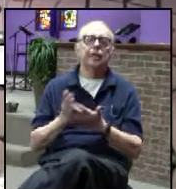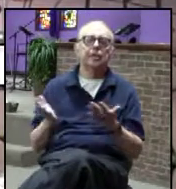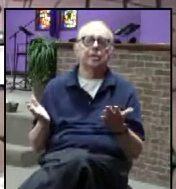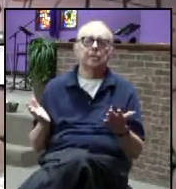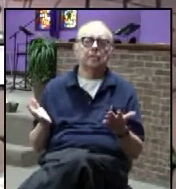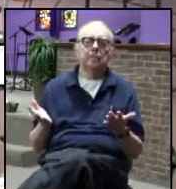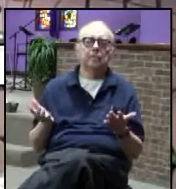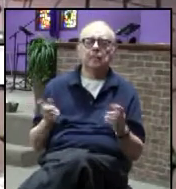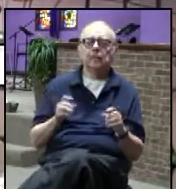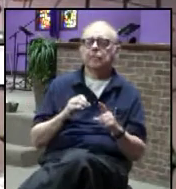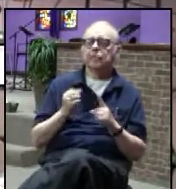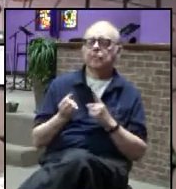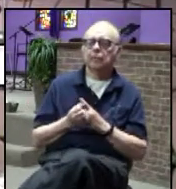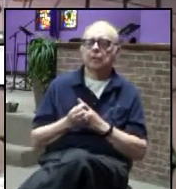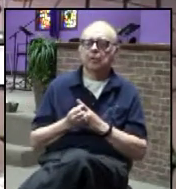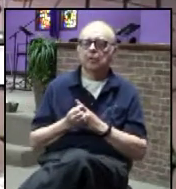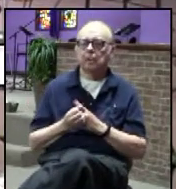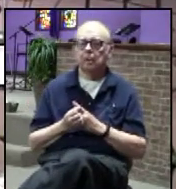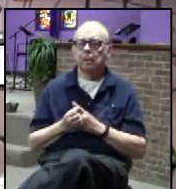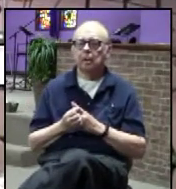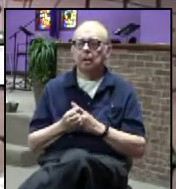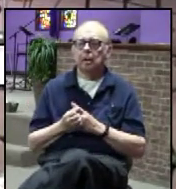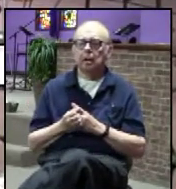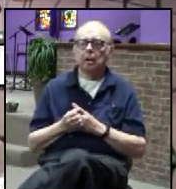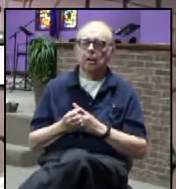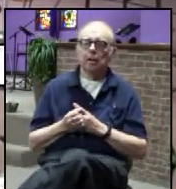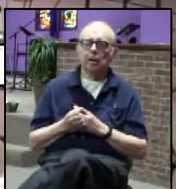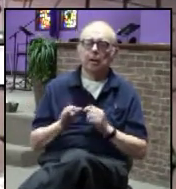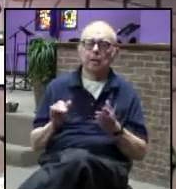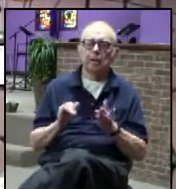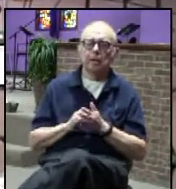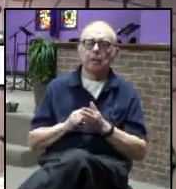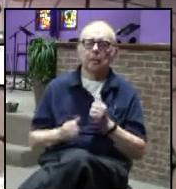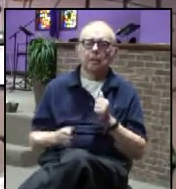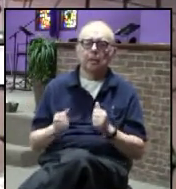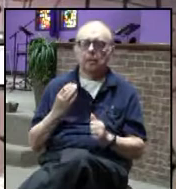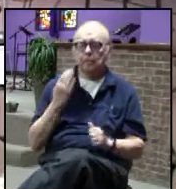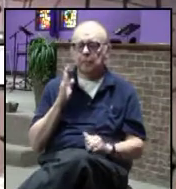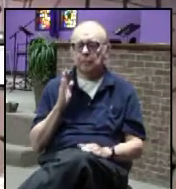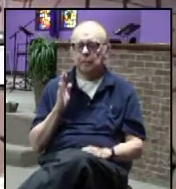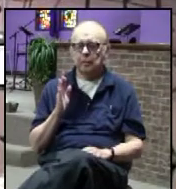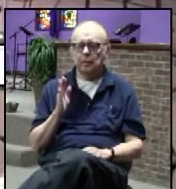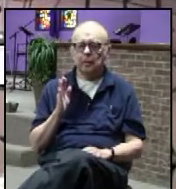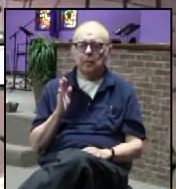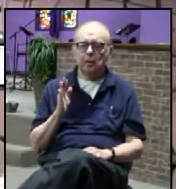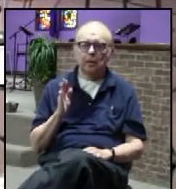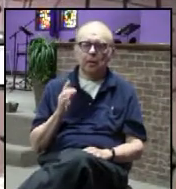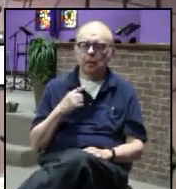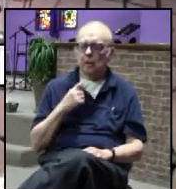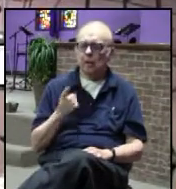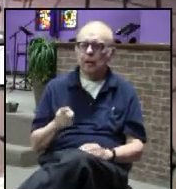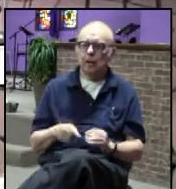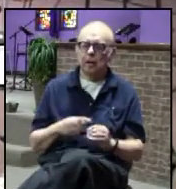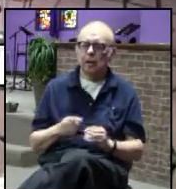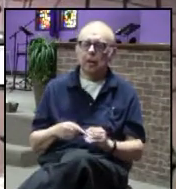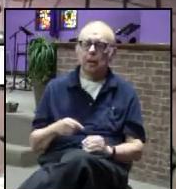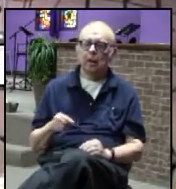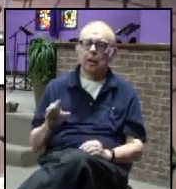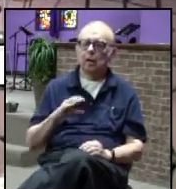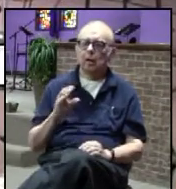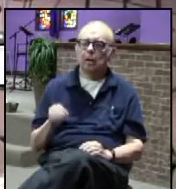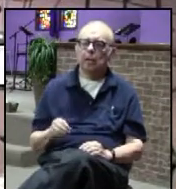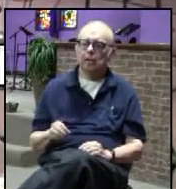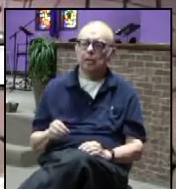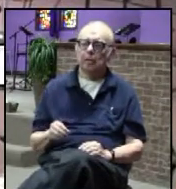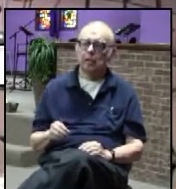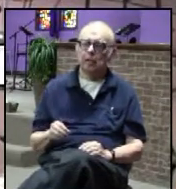So here's the deal, and I do this, and most of y'all don't know, like I told you about the 5% that we do and